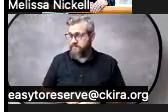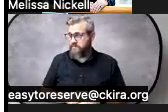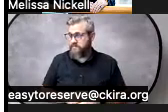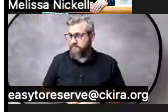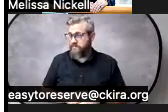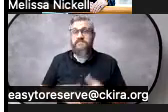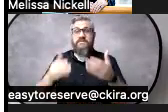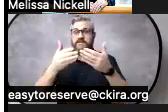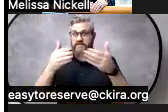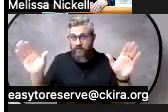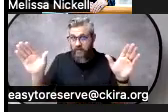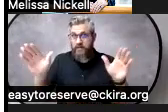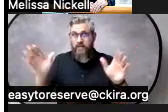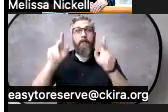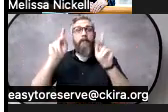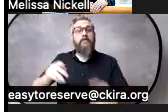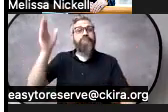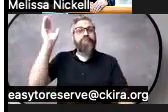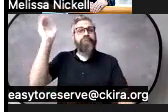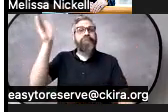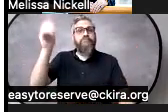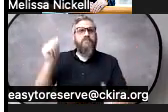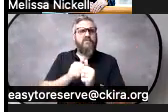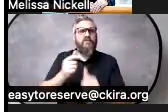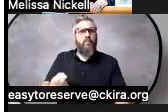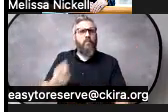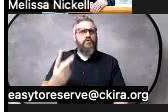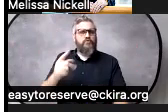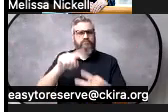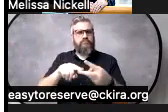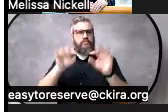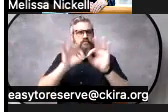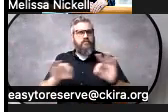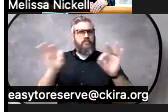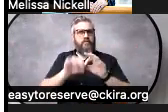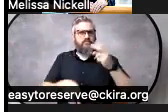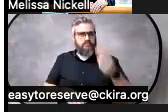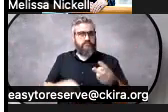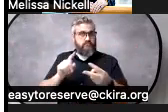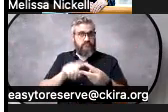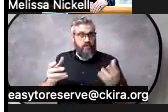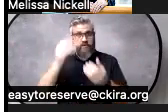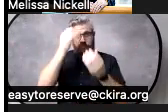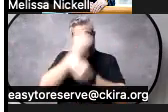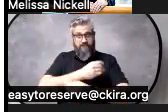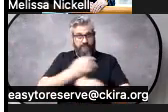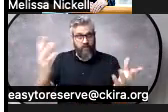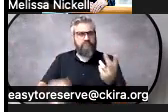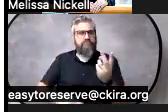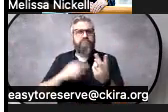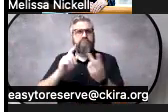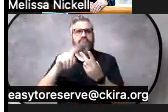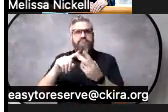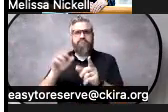In general, speakers give presentations with 1 or 2 things in mind, those being to inform their audience and or to persuade